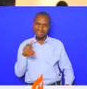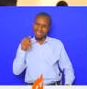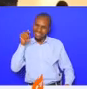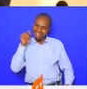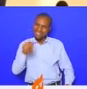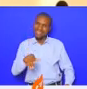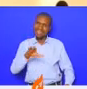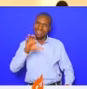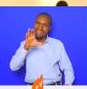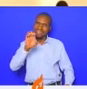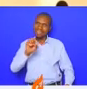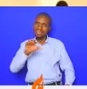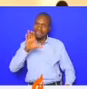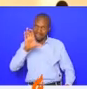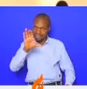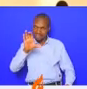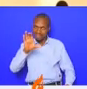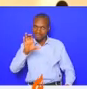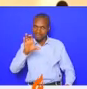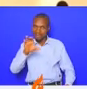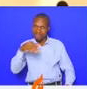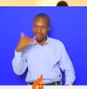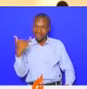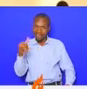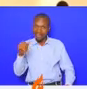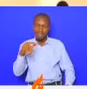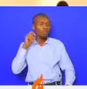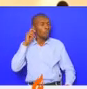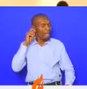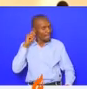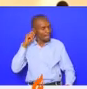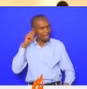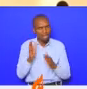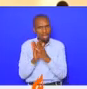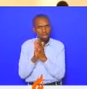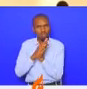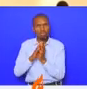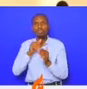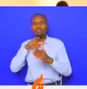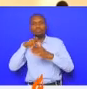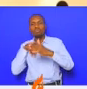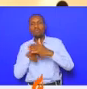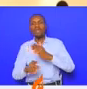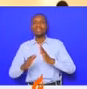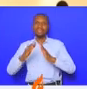CECs get instructions not to appear in this house.